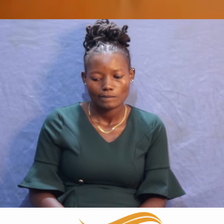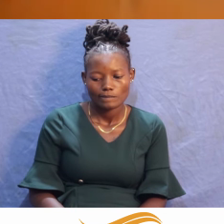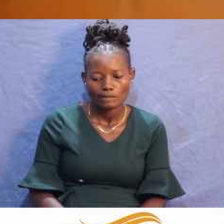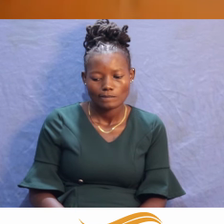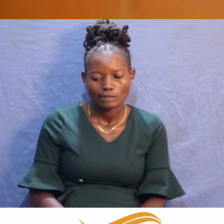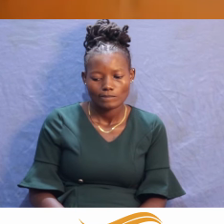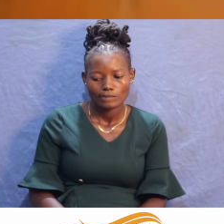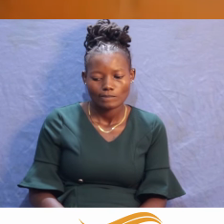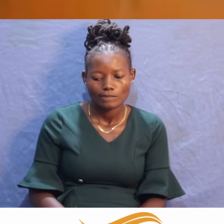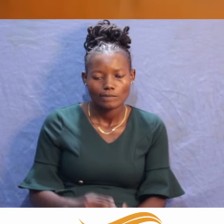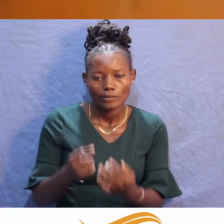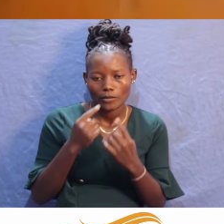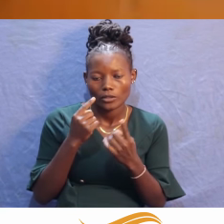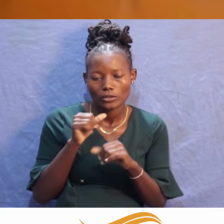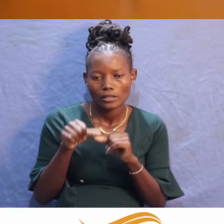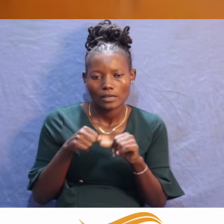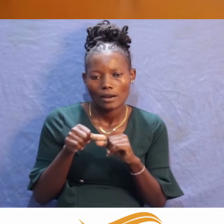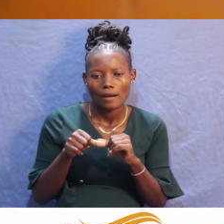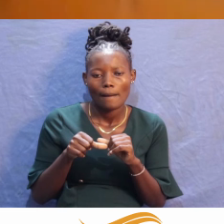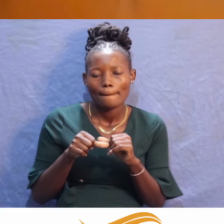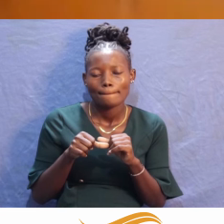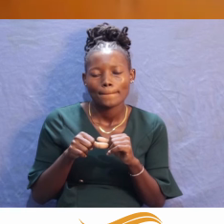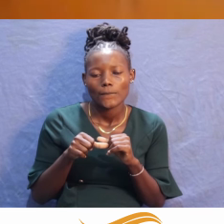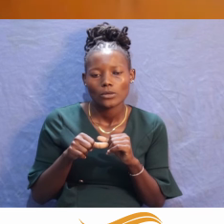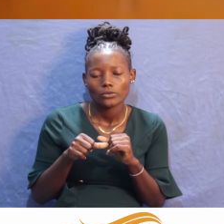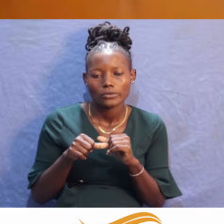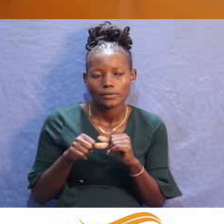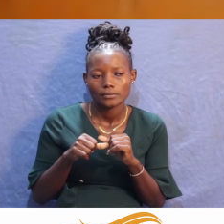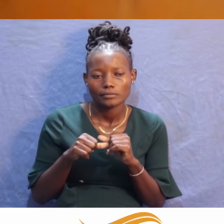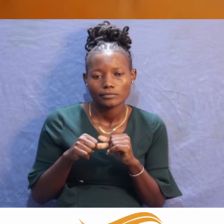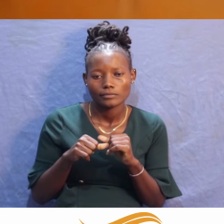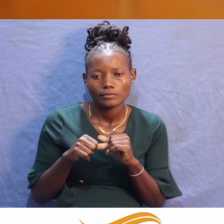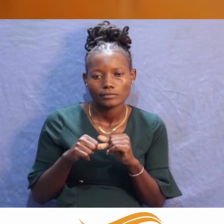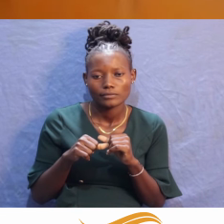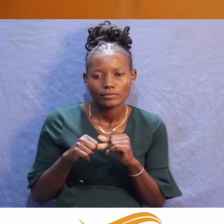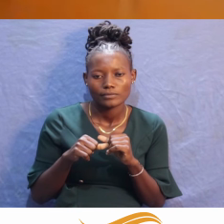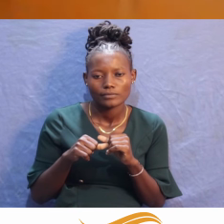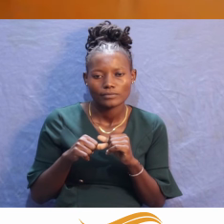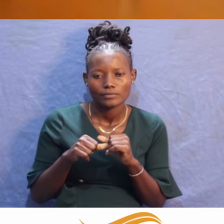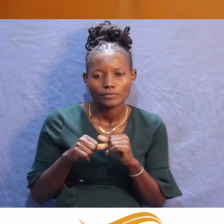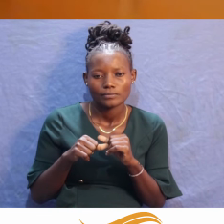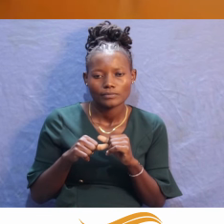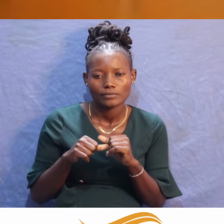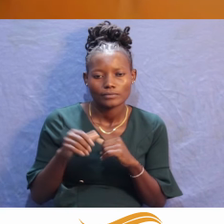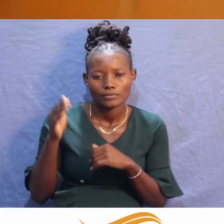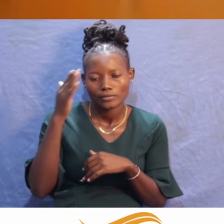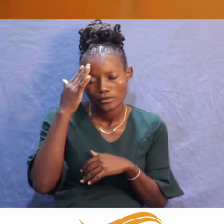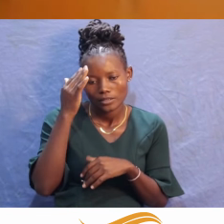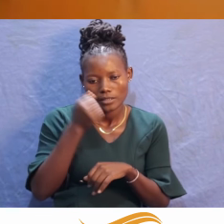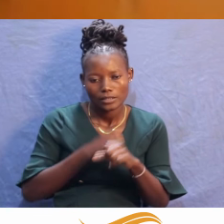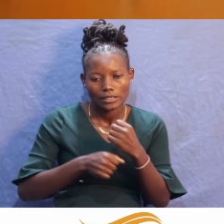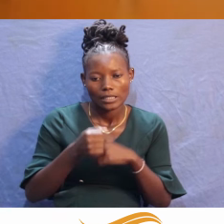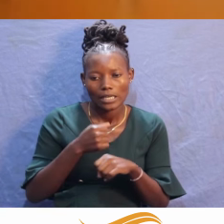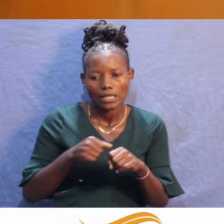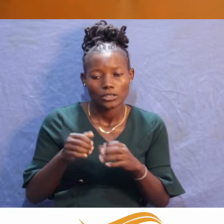Again, Demore is talking about ATP, which is the product of the cell utilizing the oxygen, and that's what gives